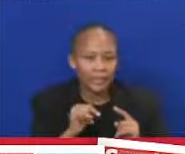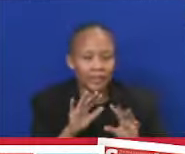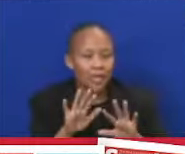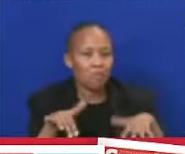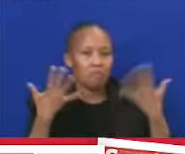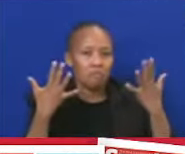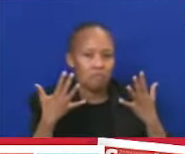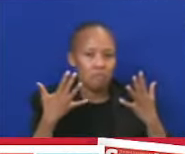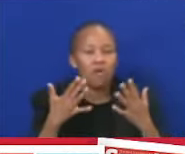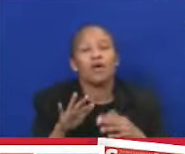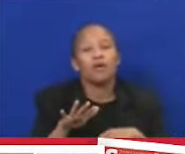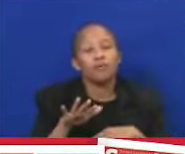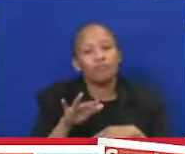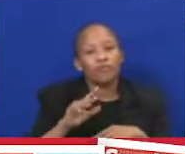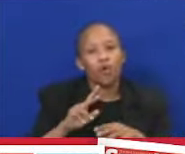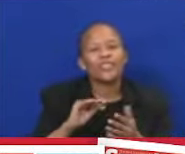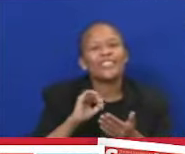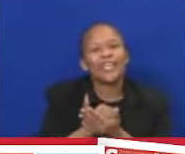Control Act.